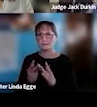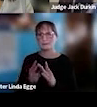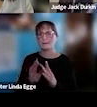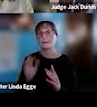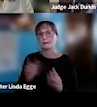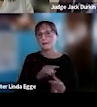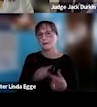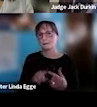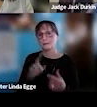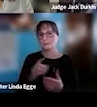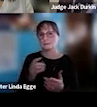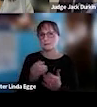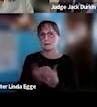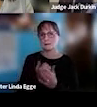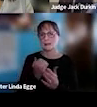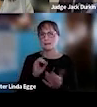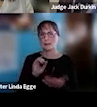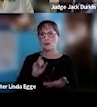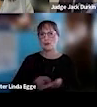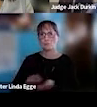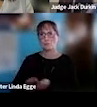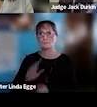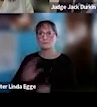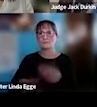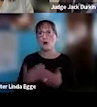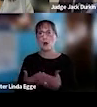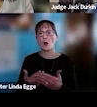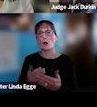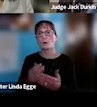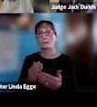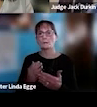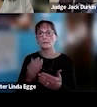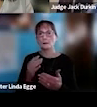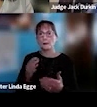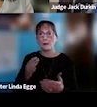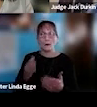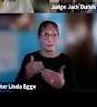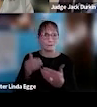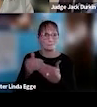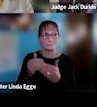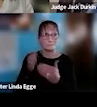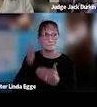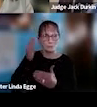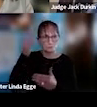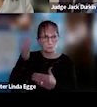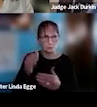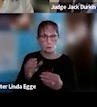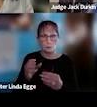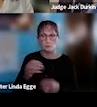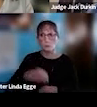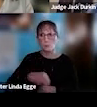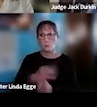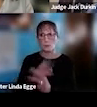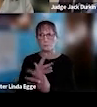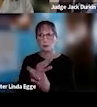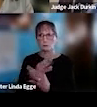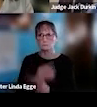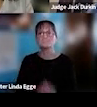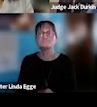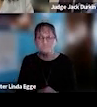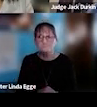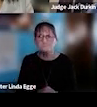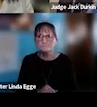way you can get notifications of all of our upcoming webinars and other information that's disseminated from the Gaines